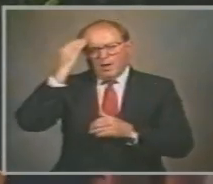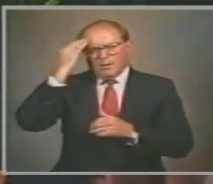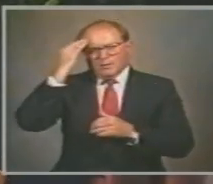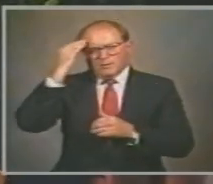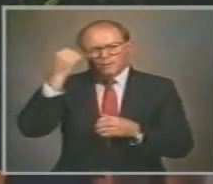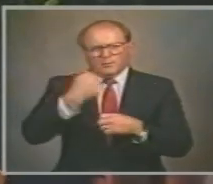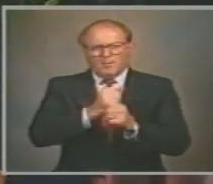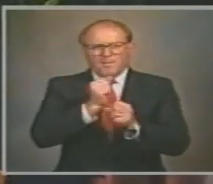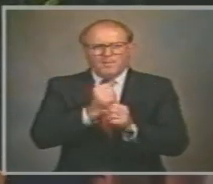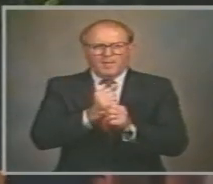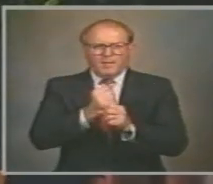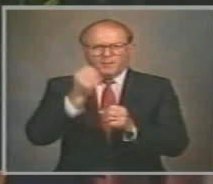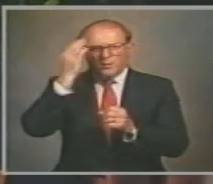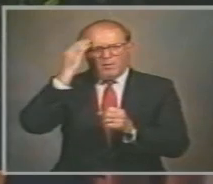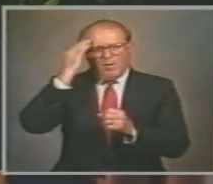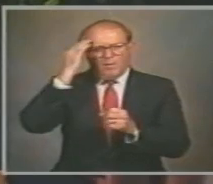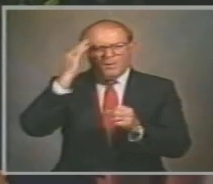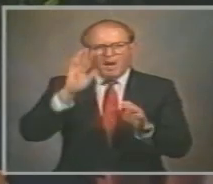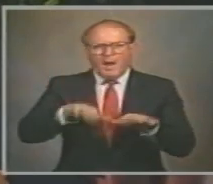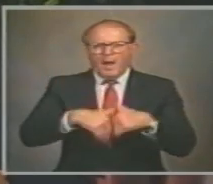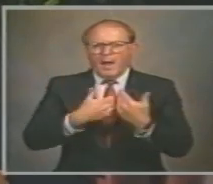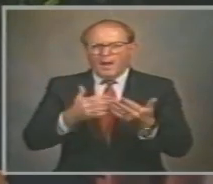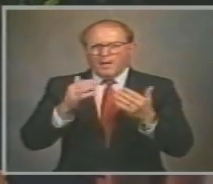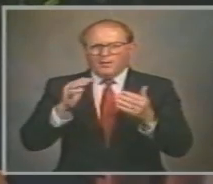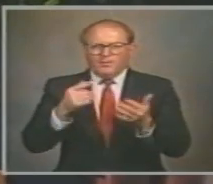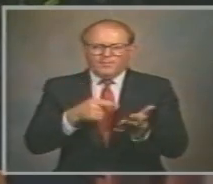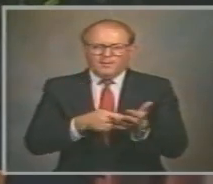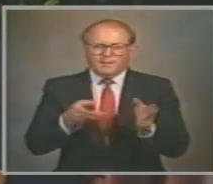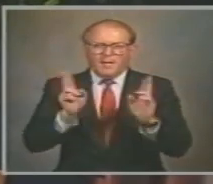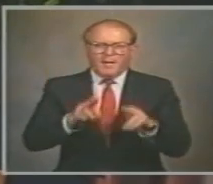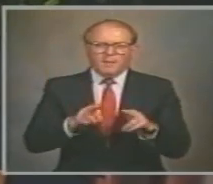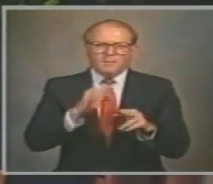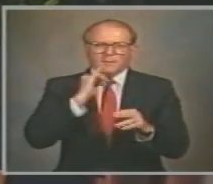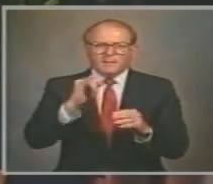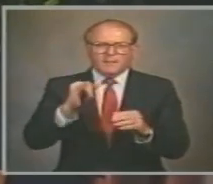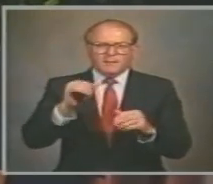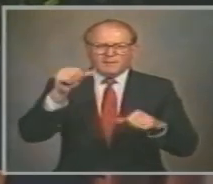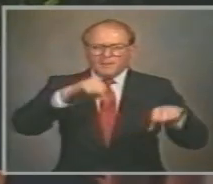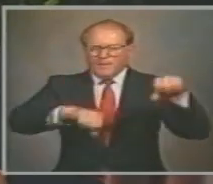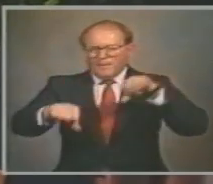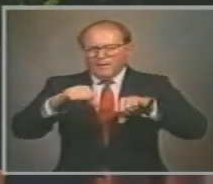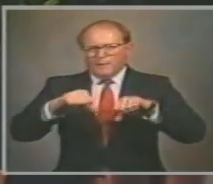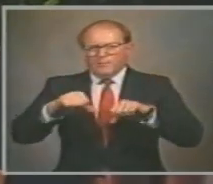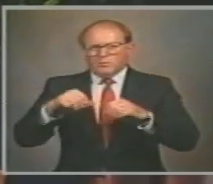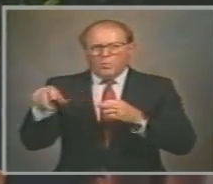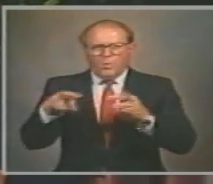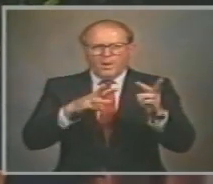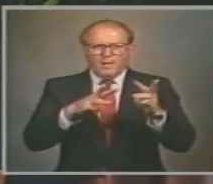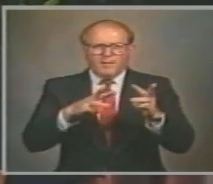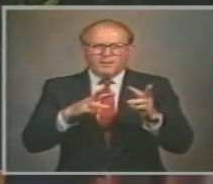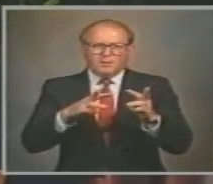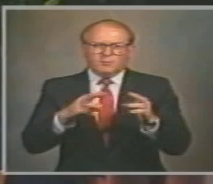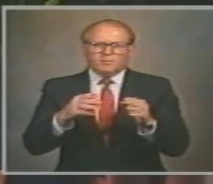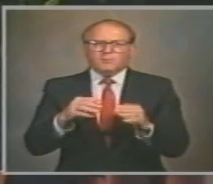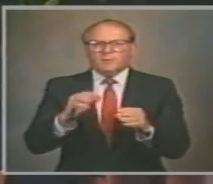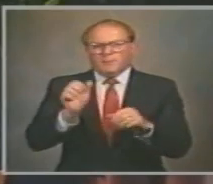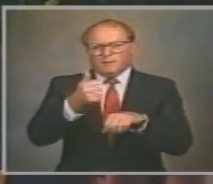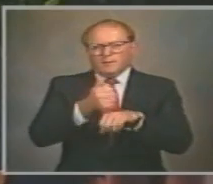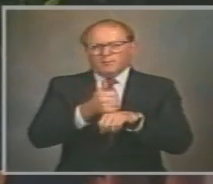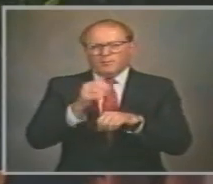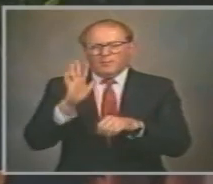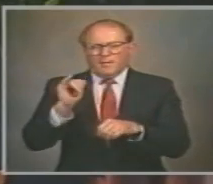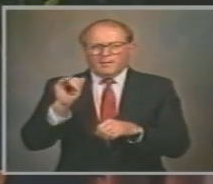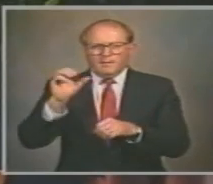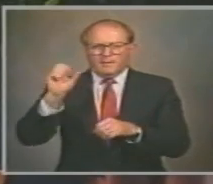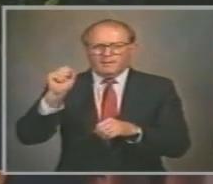to make known. How this knowledge comes about is referred to as the scientific method, introduced long ago by Sir